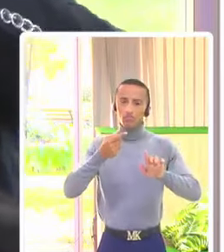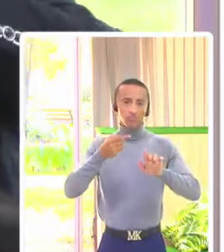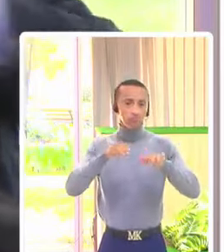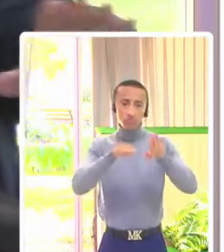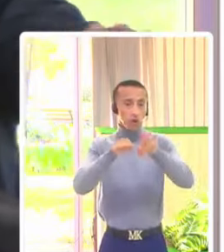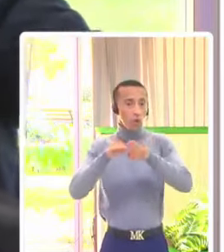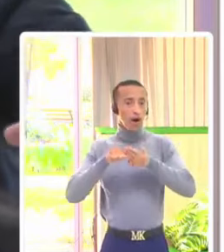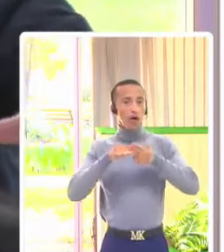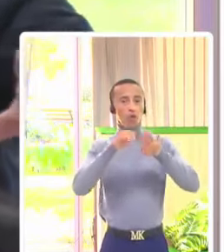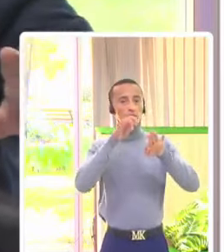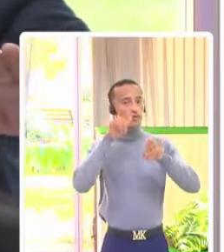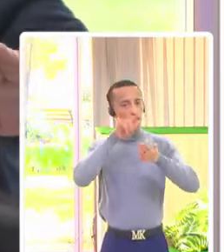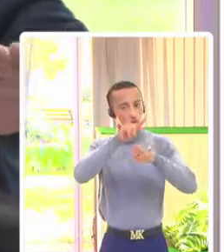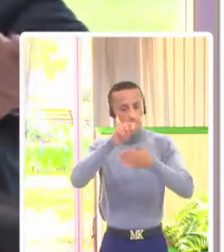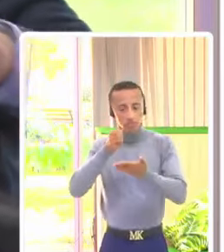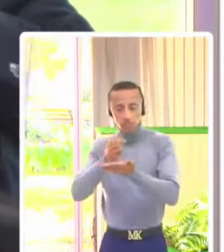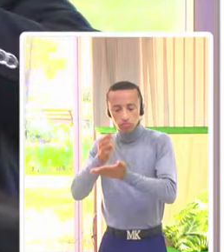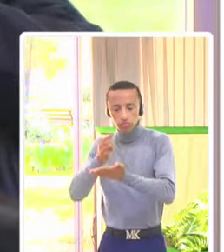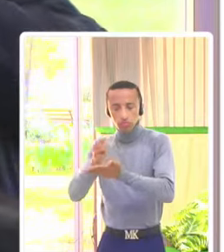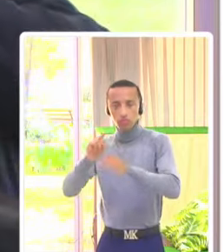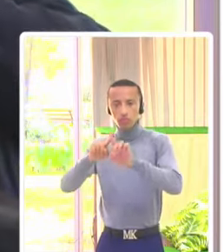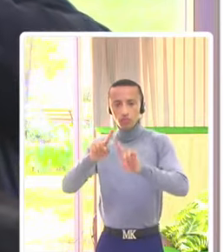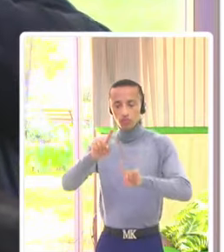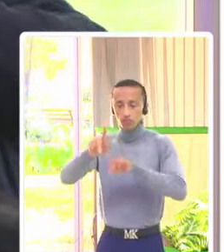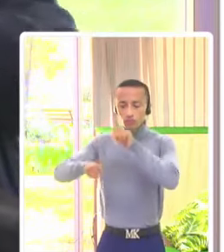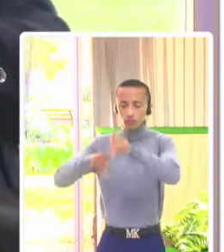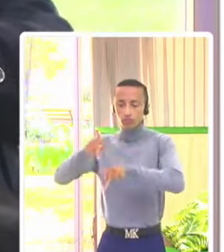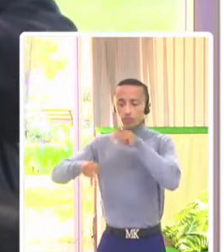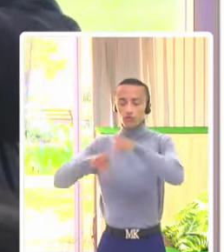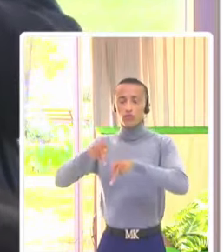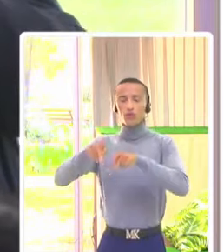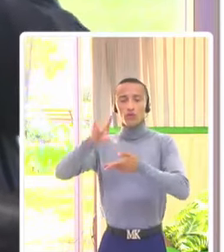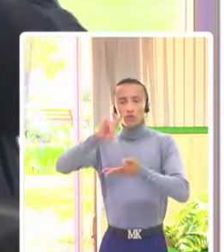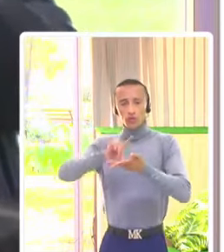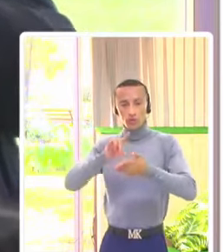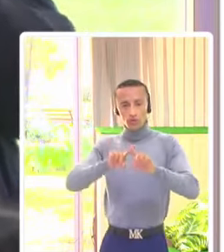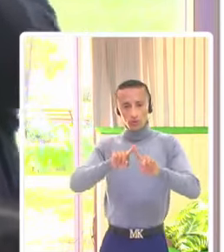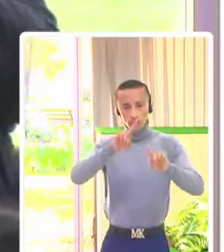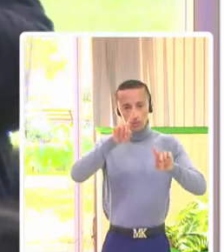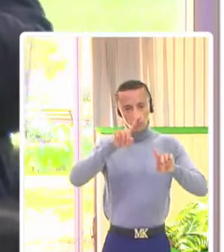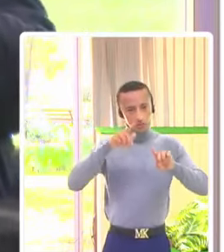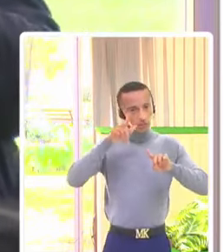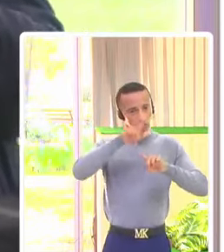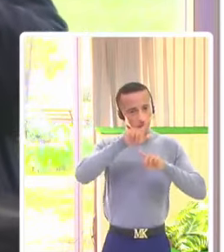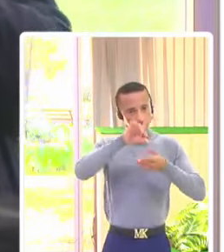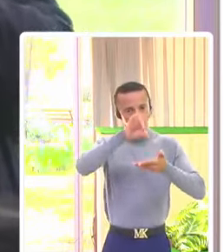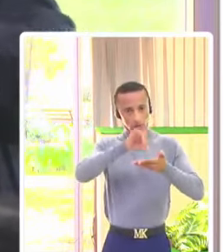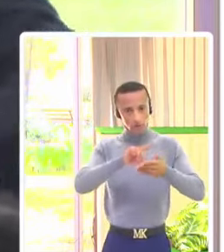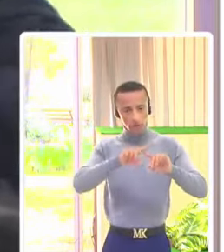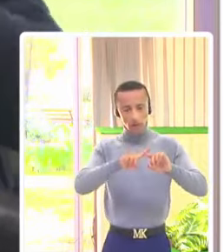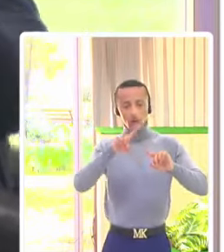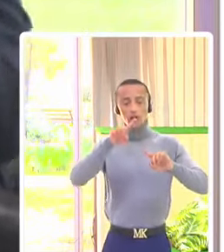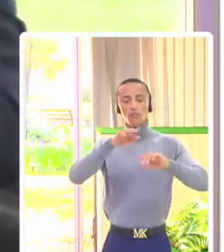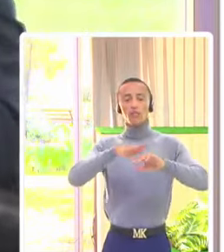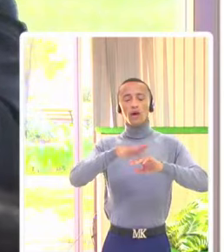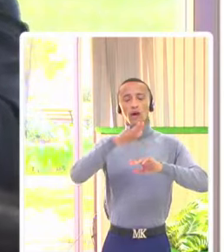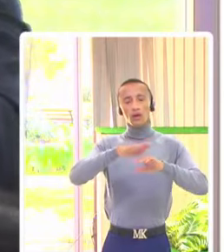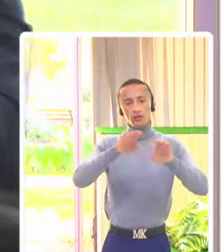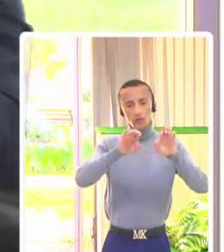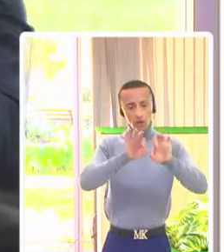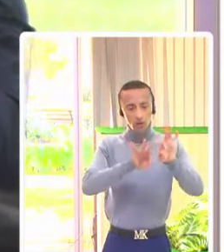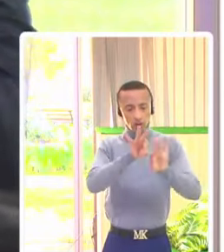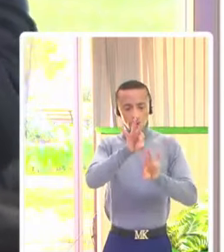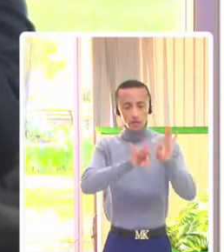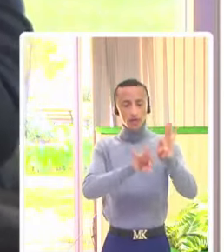to the large section of the population and making it into a payments infrastructure rather than a payments